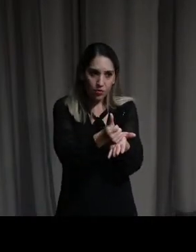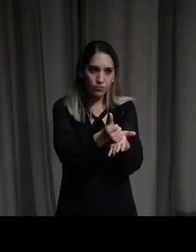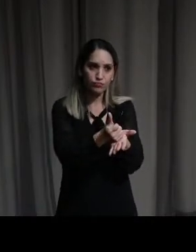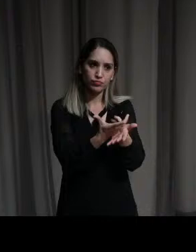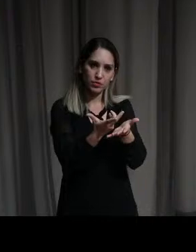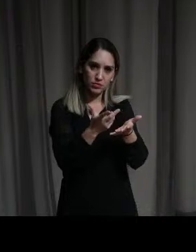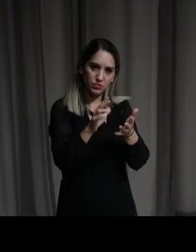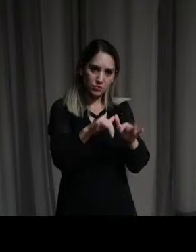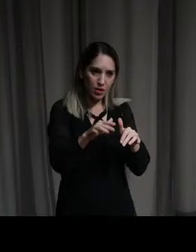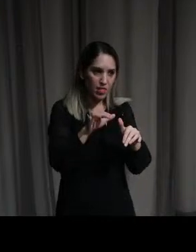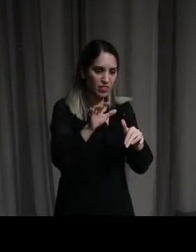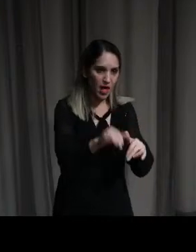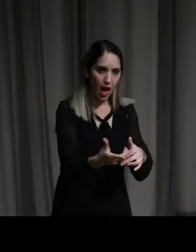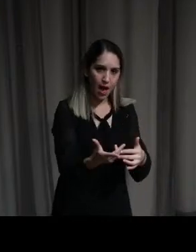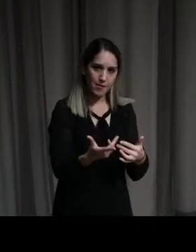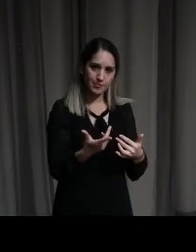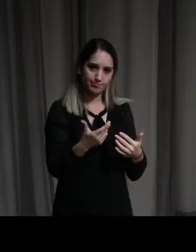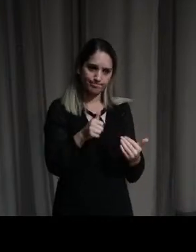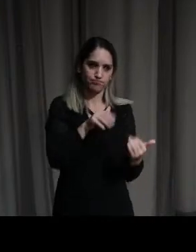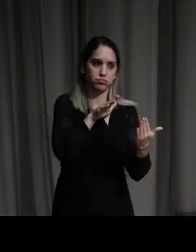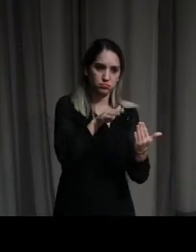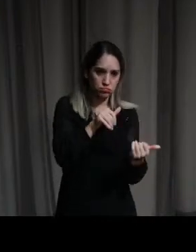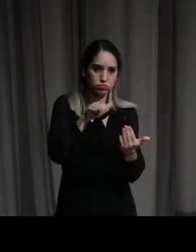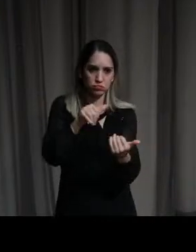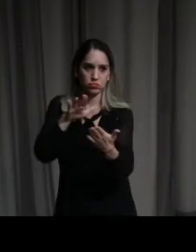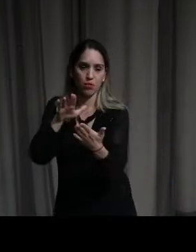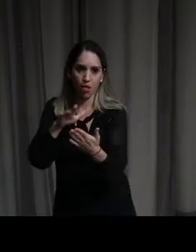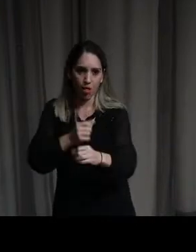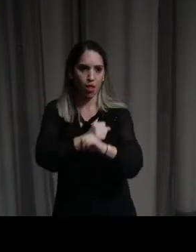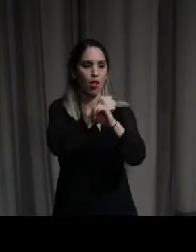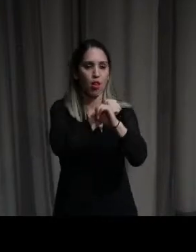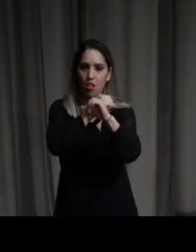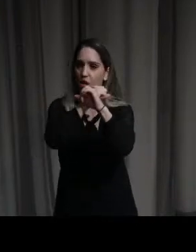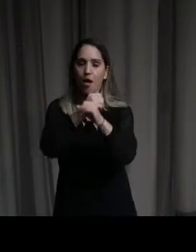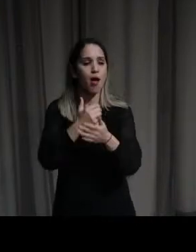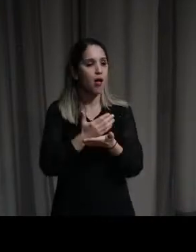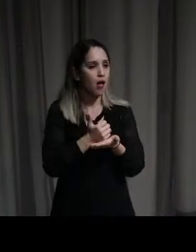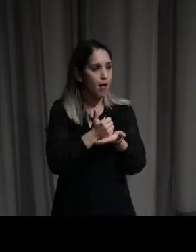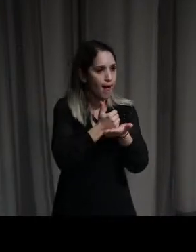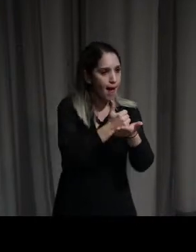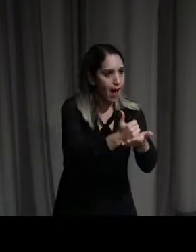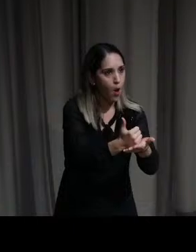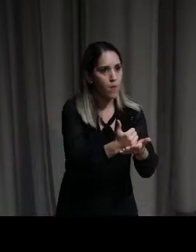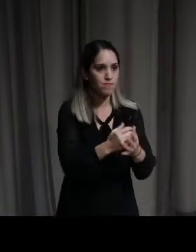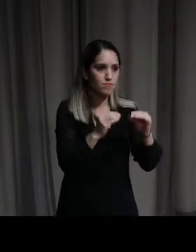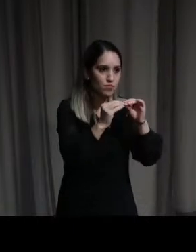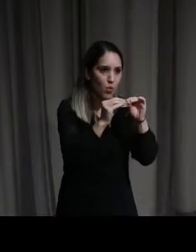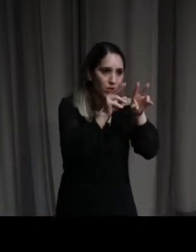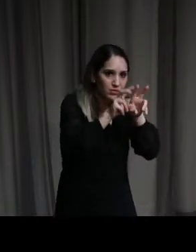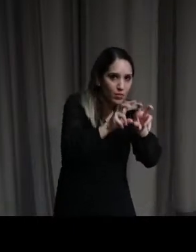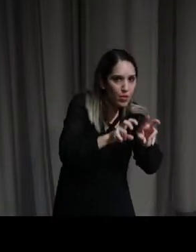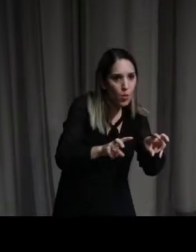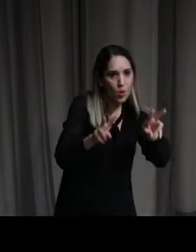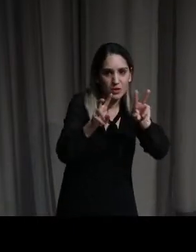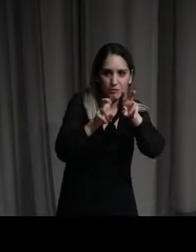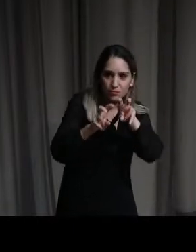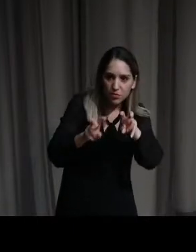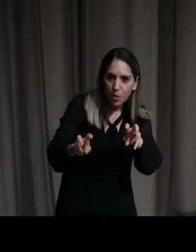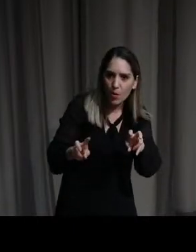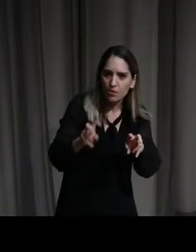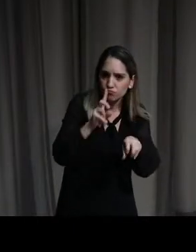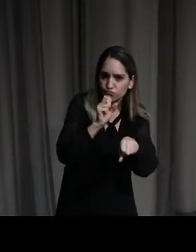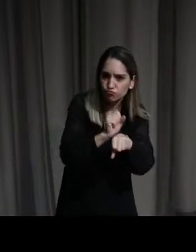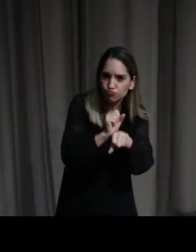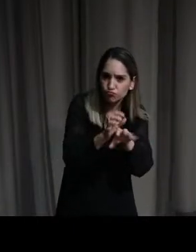boundaries of what he considered to be worth exploring. And so, you know, I think there was a